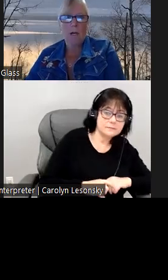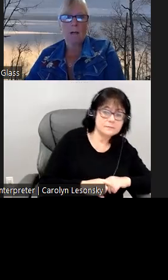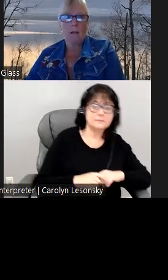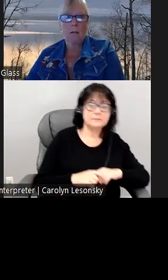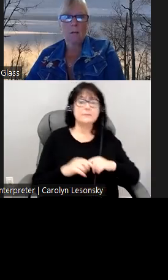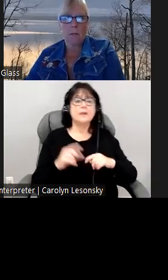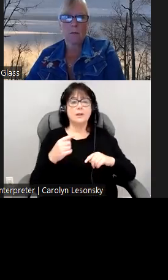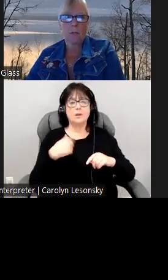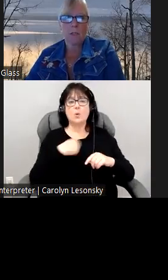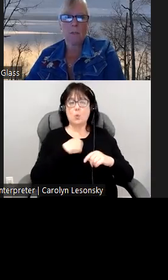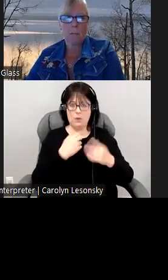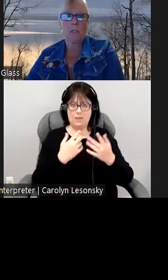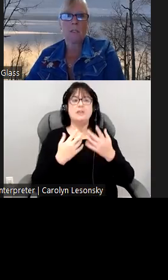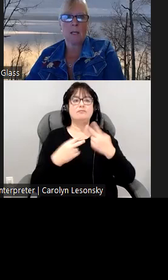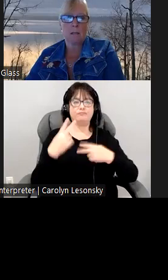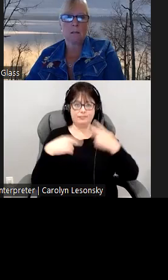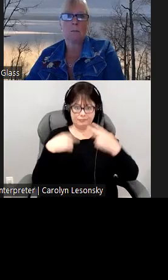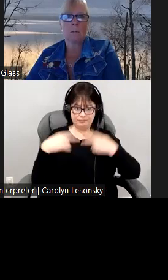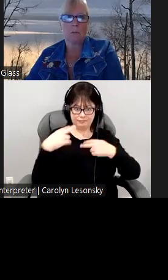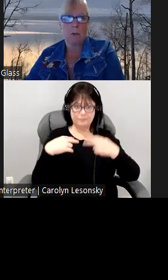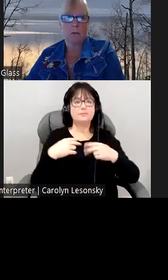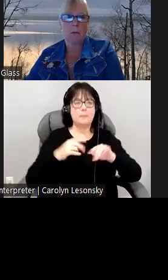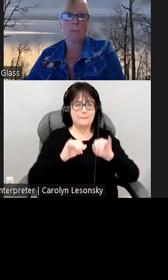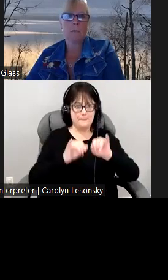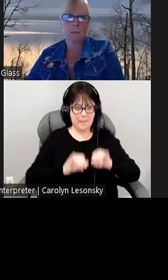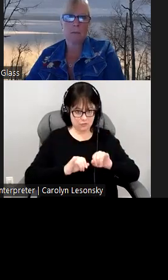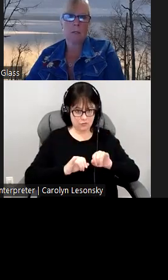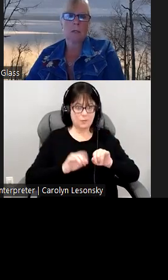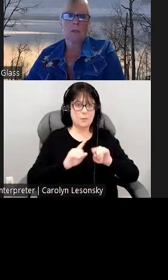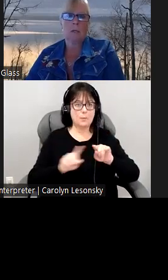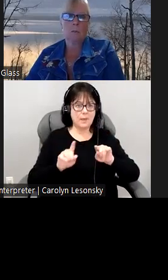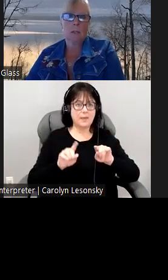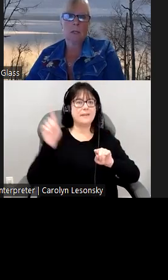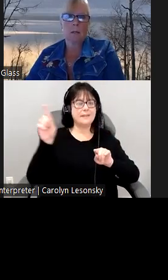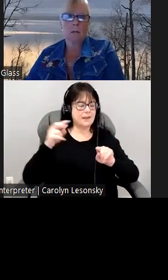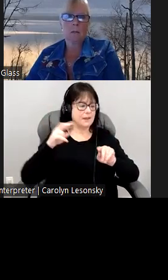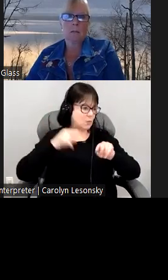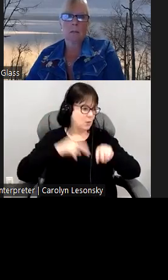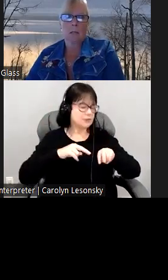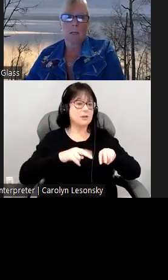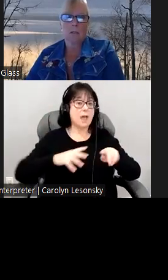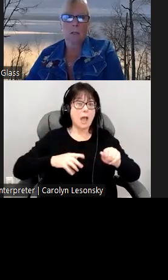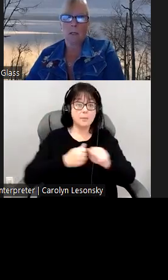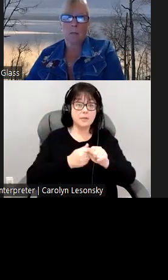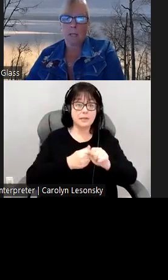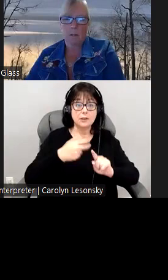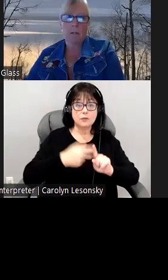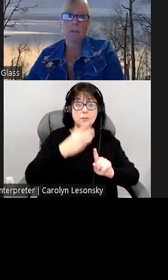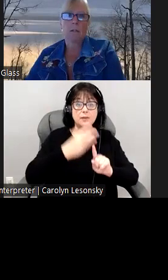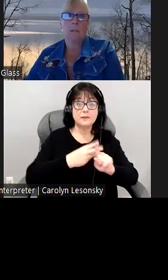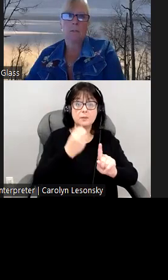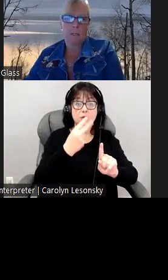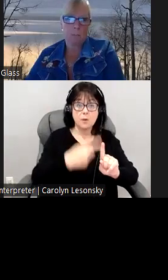does track whether we're keeping up to date with our follow-ups. And you will get an action item